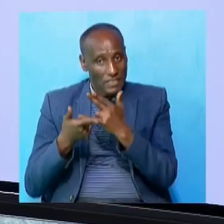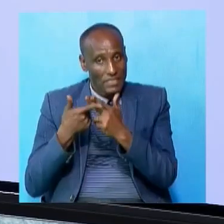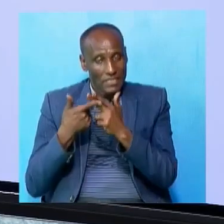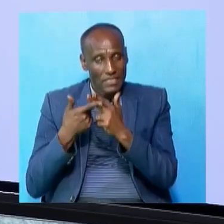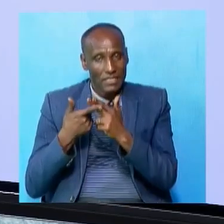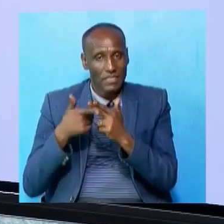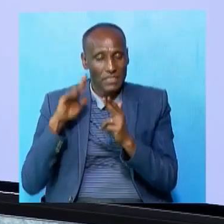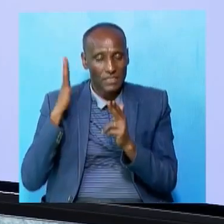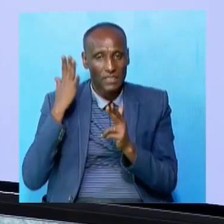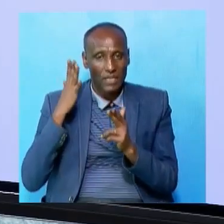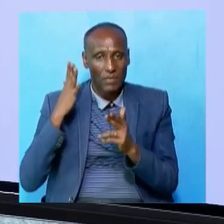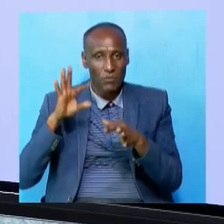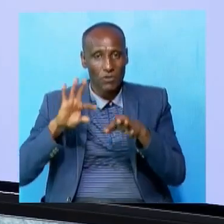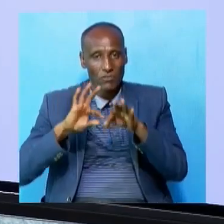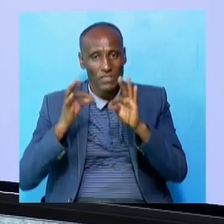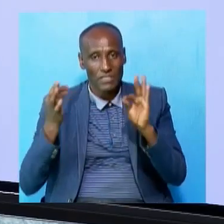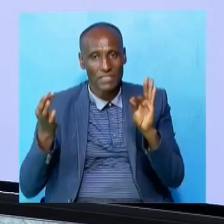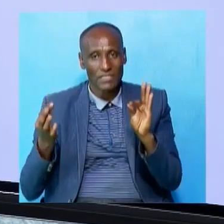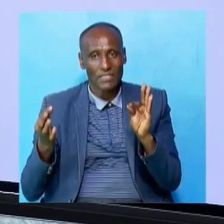which is interrogative?